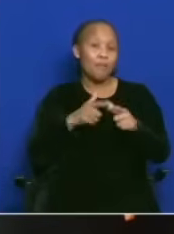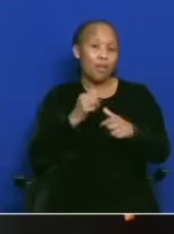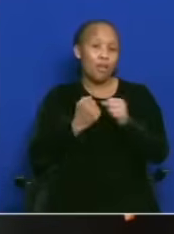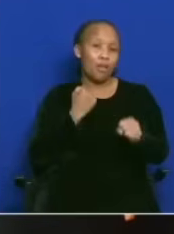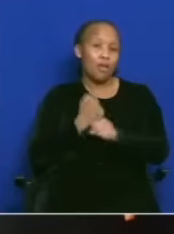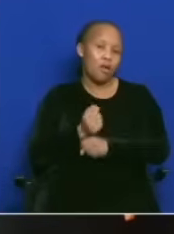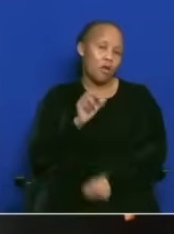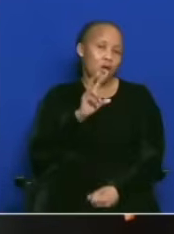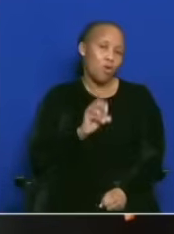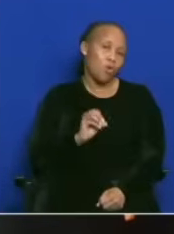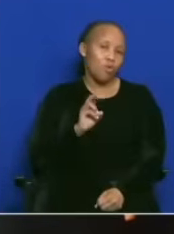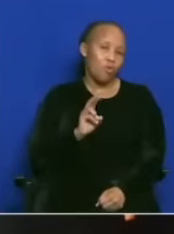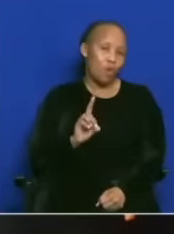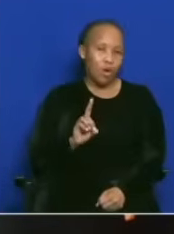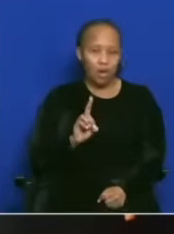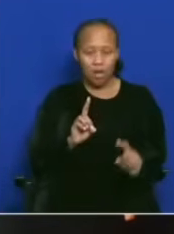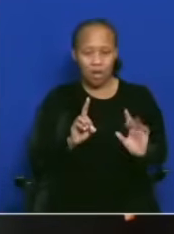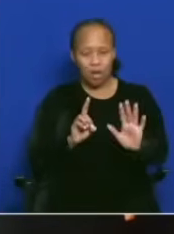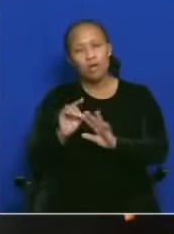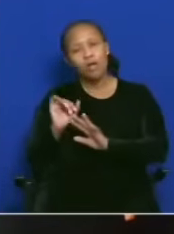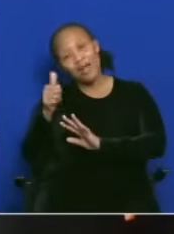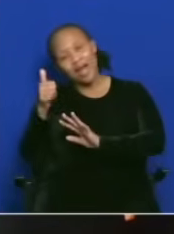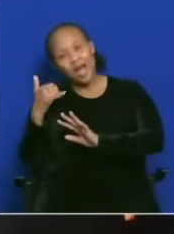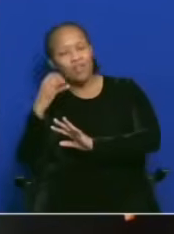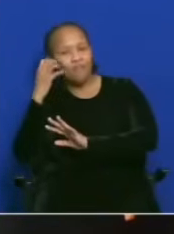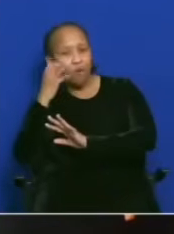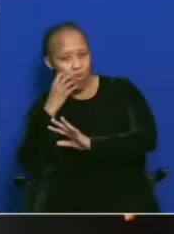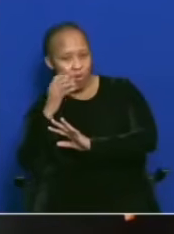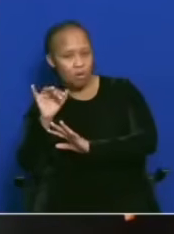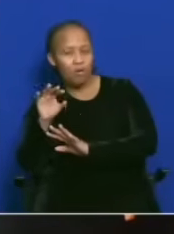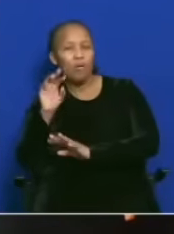phone, and that's at page 1712.